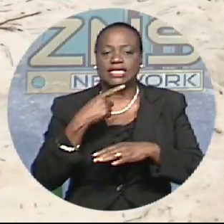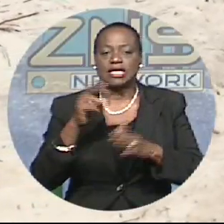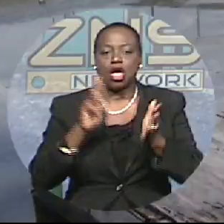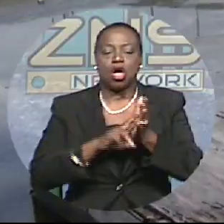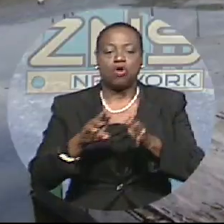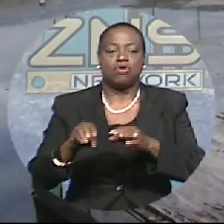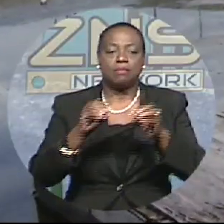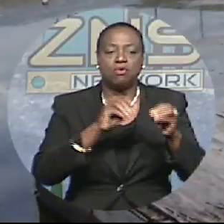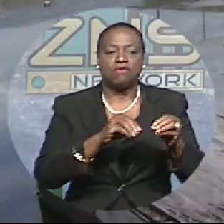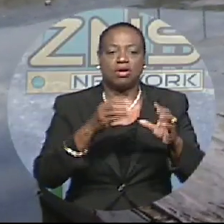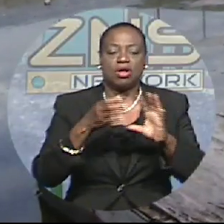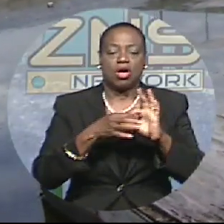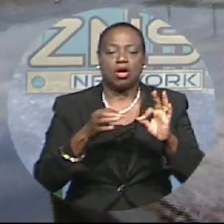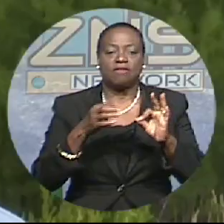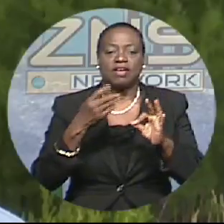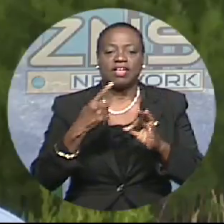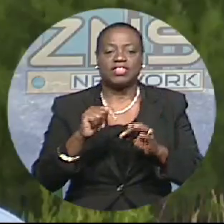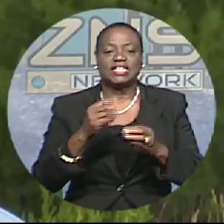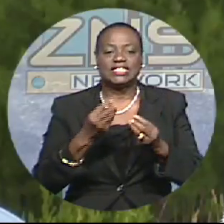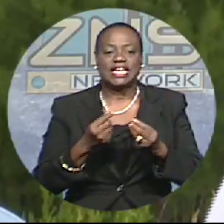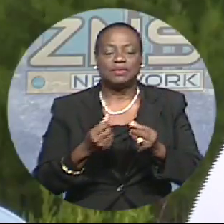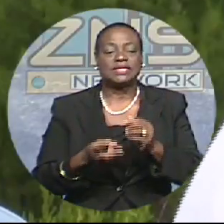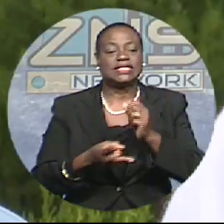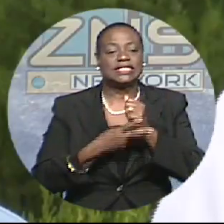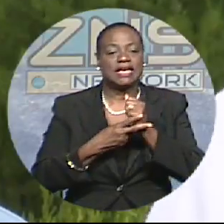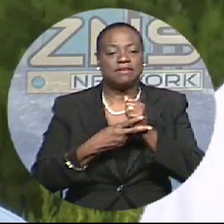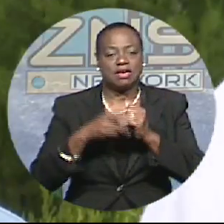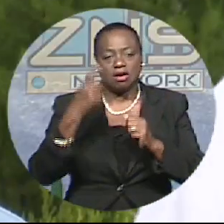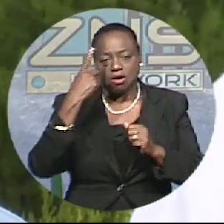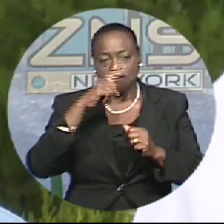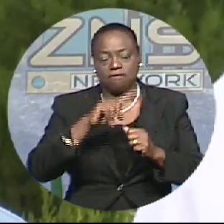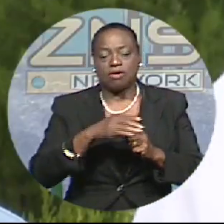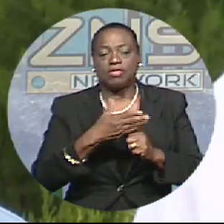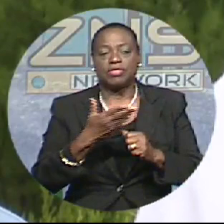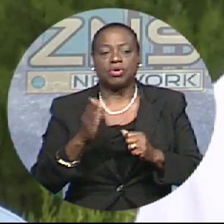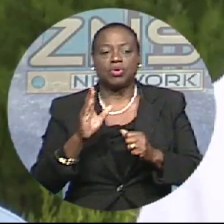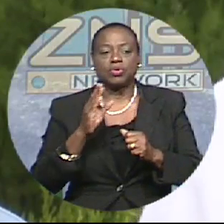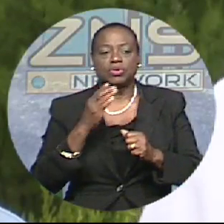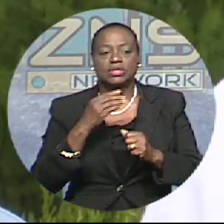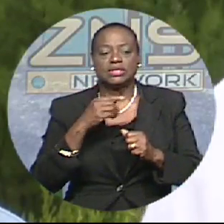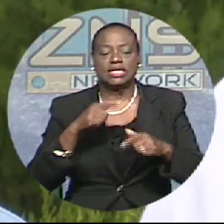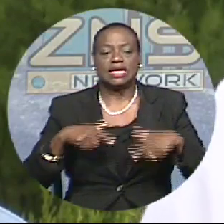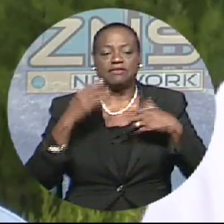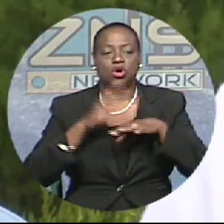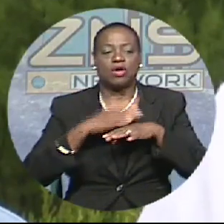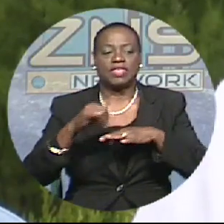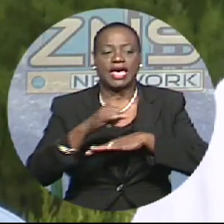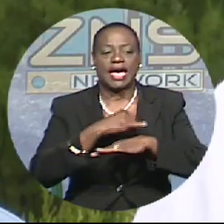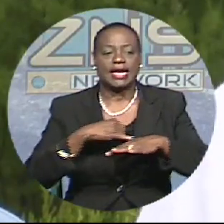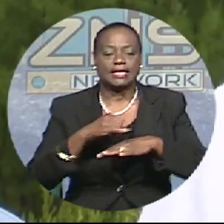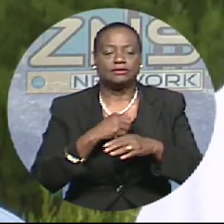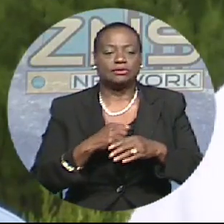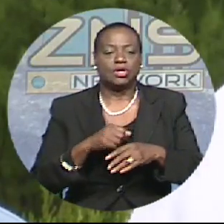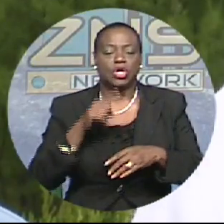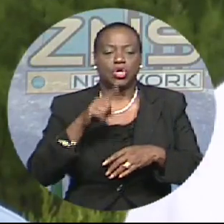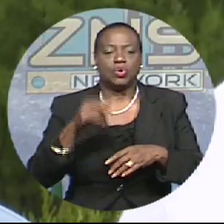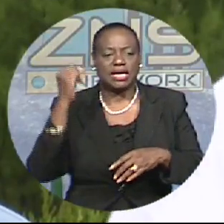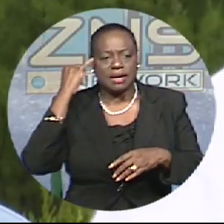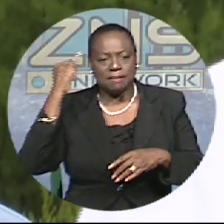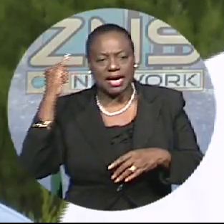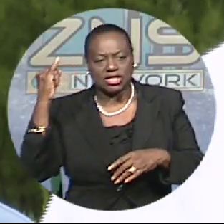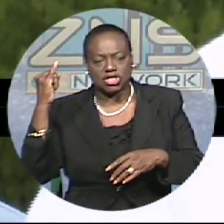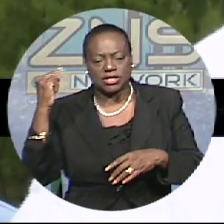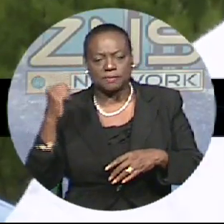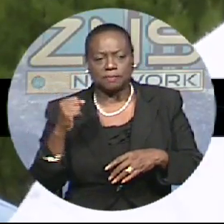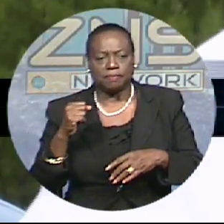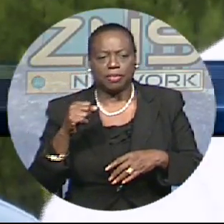savings for those doing construction on the island. Because you're going to barge in sand, or you can get a controlled environment and get some sand as